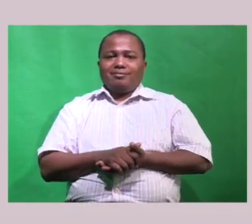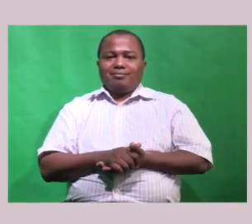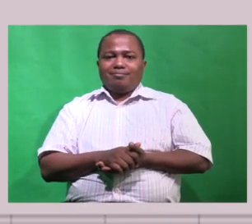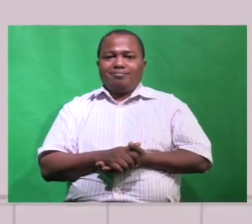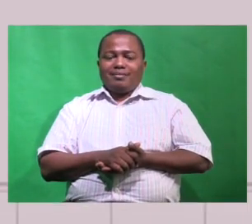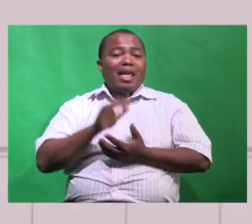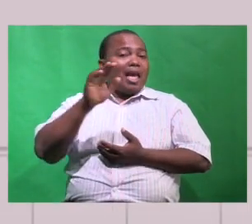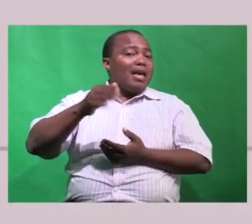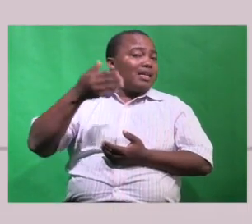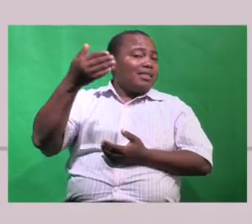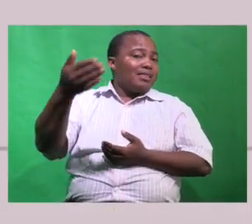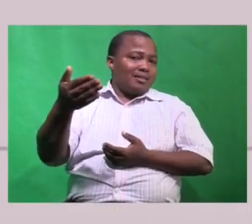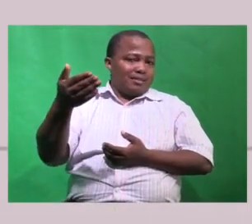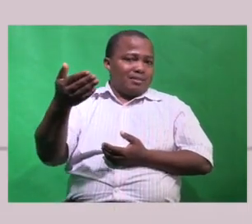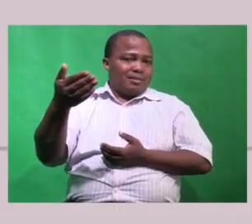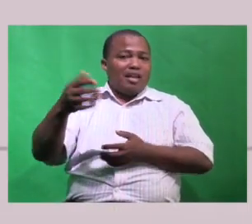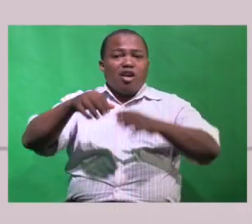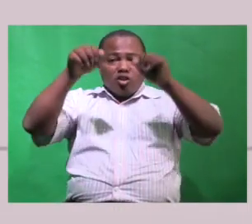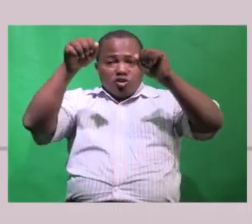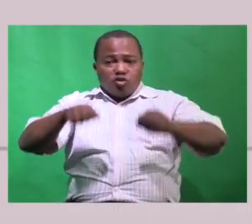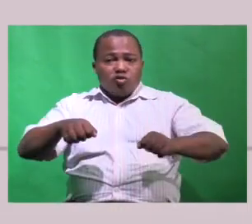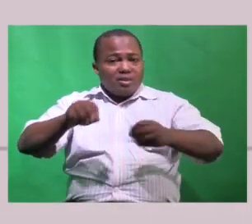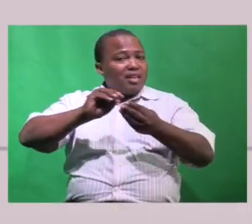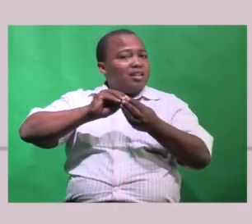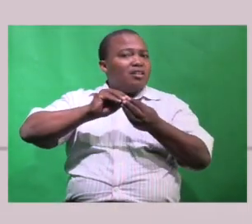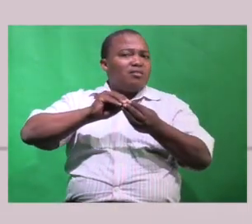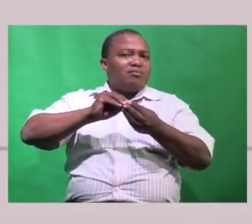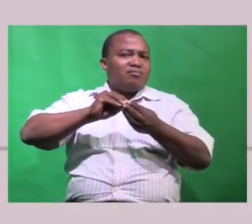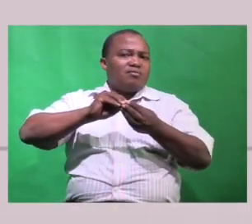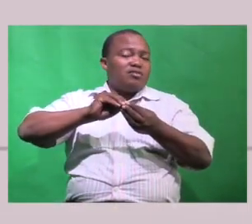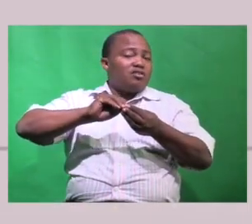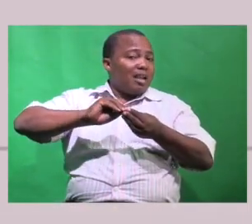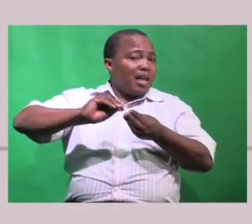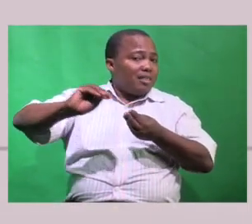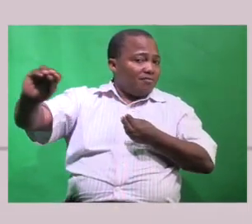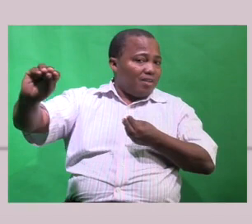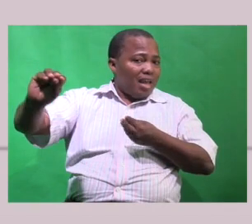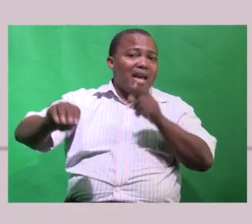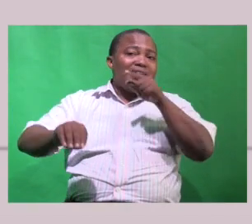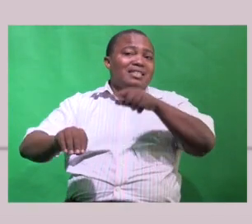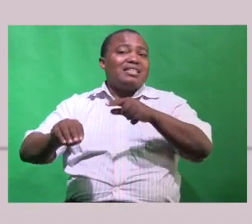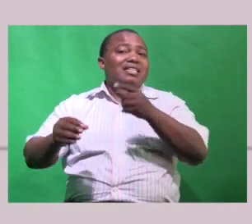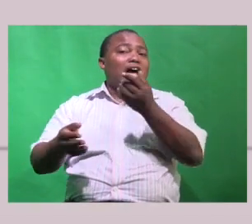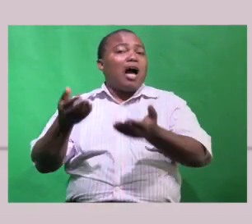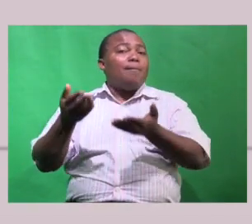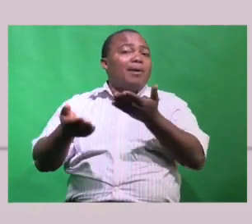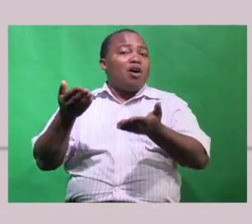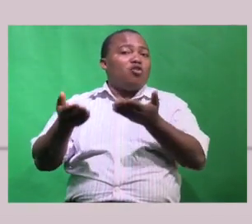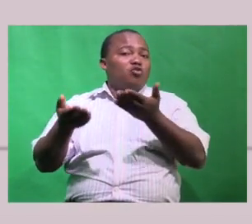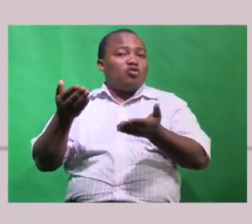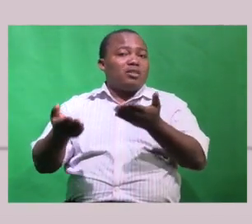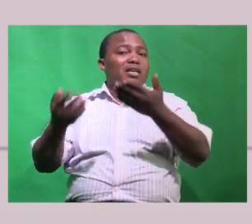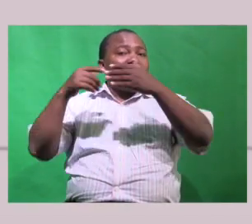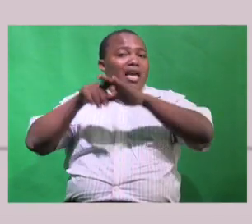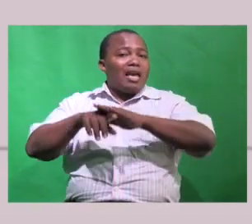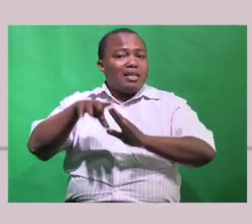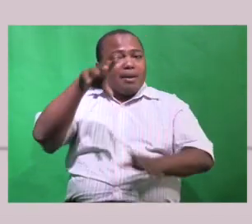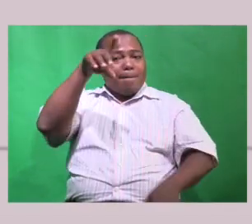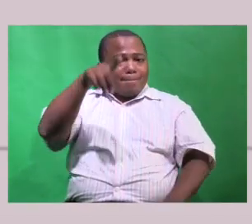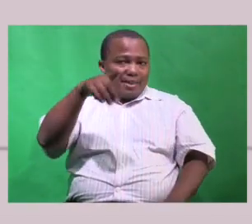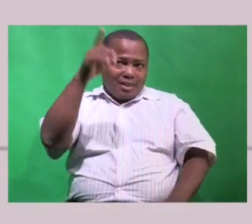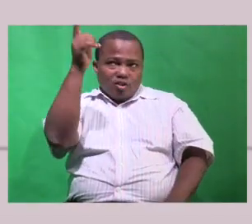Then should be transfer this amount to the P and